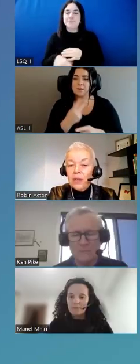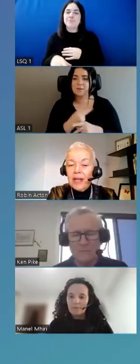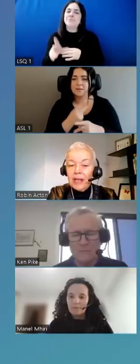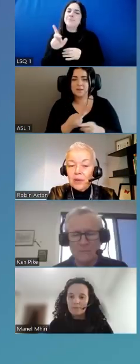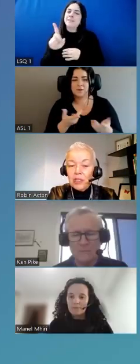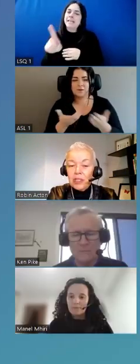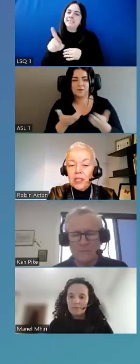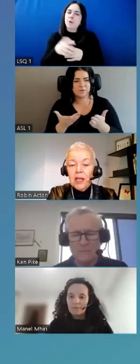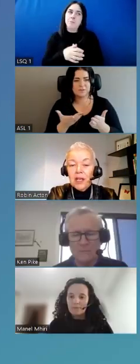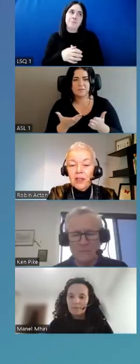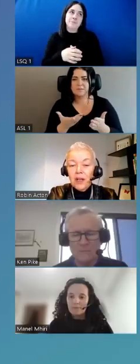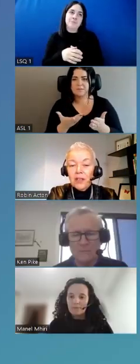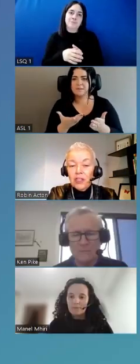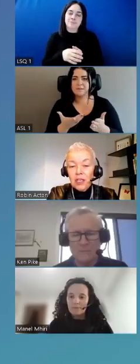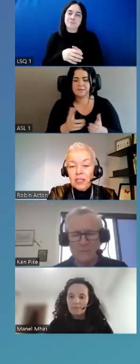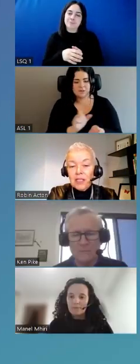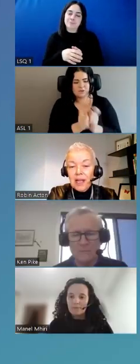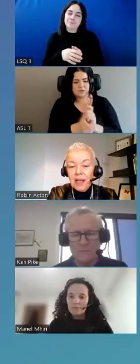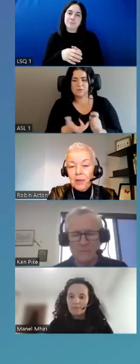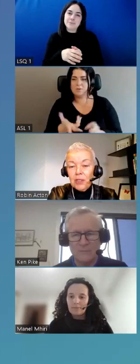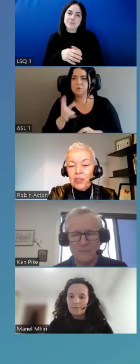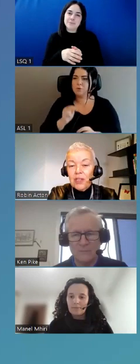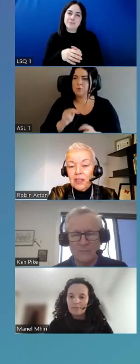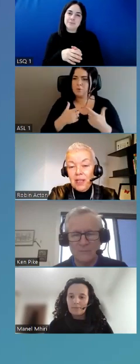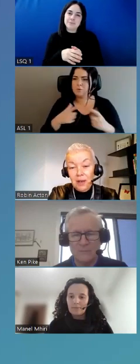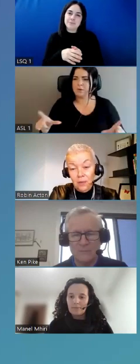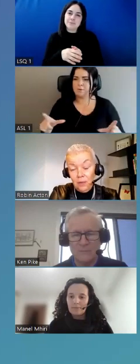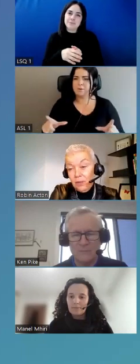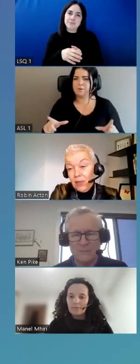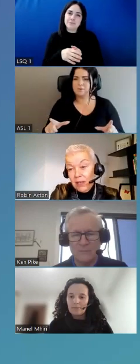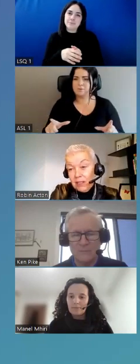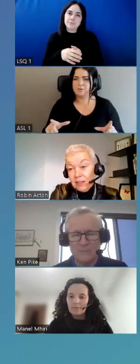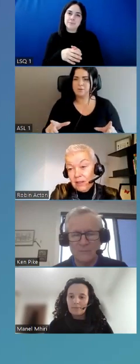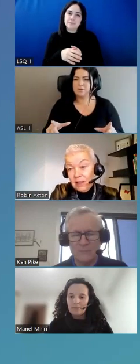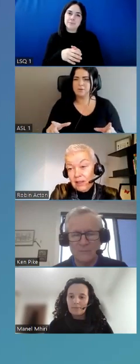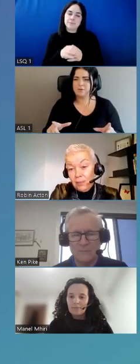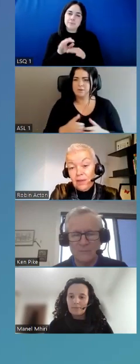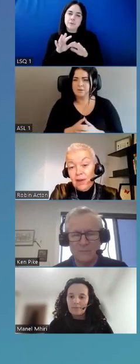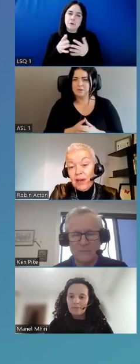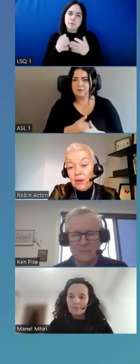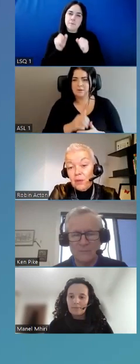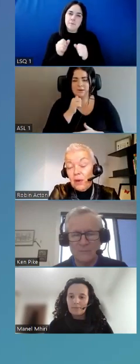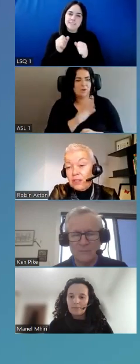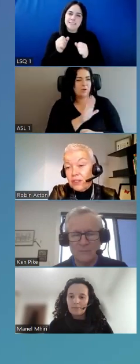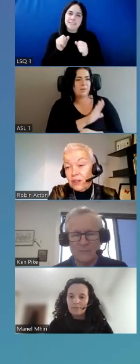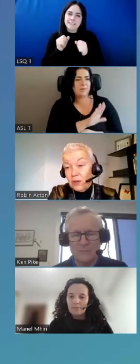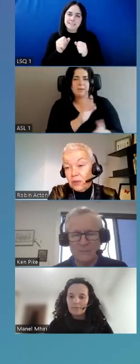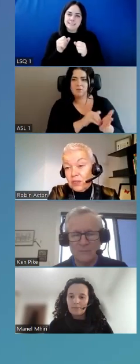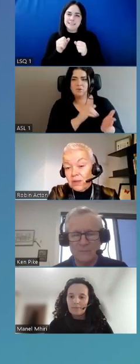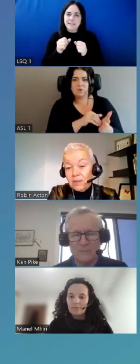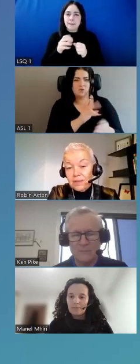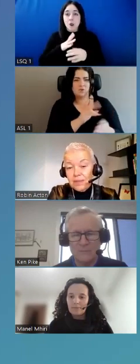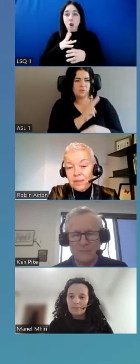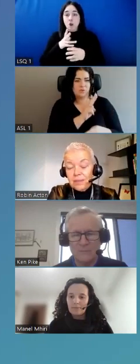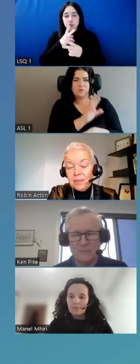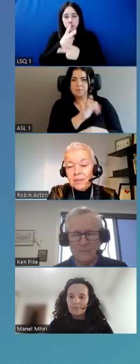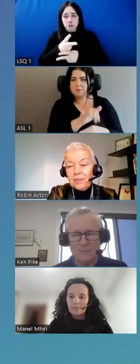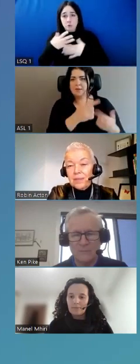our own language and not just the language that the provider wants to use?